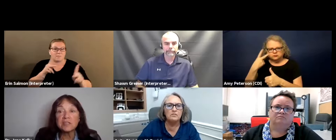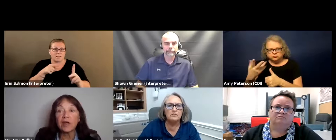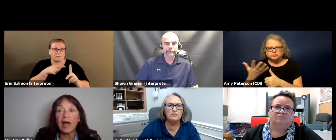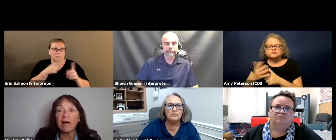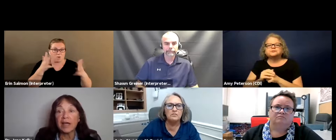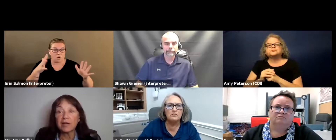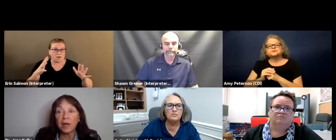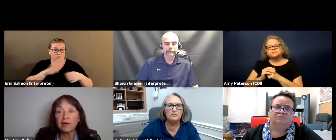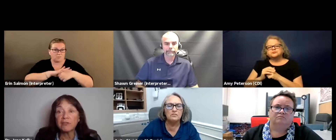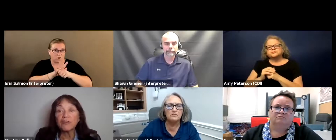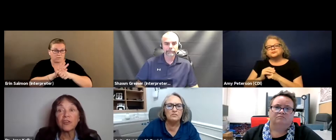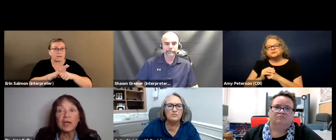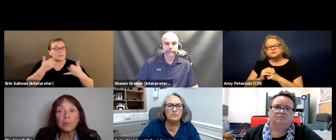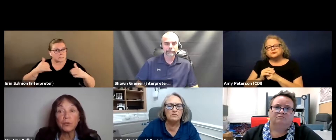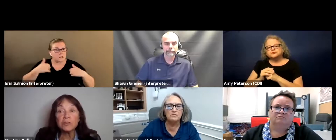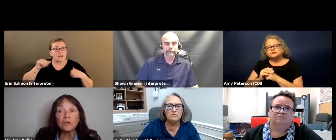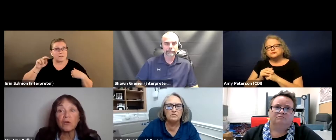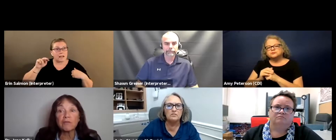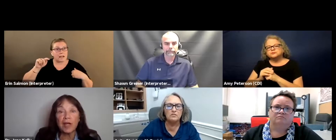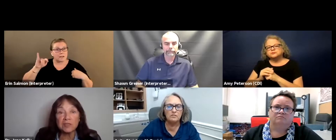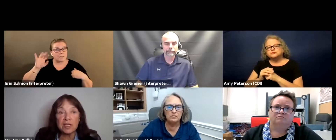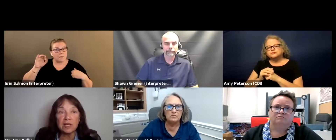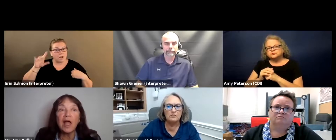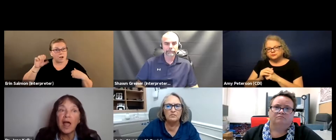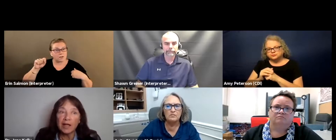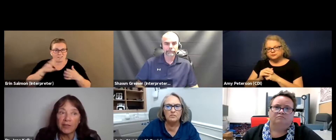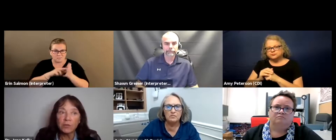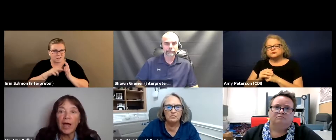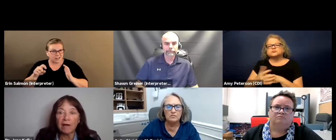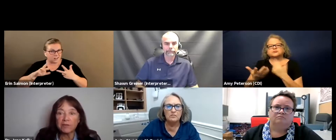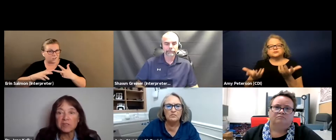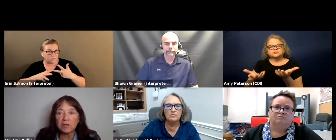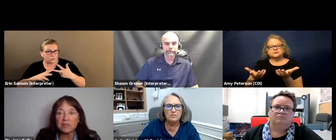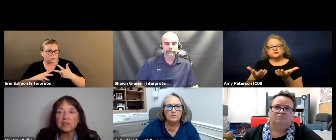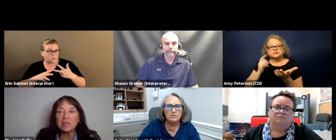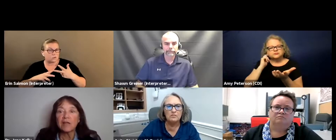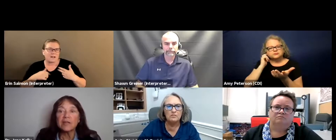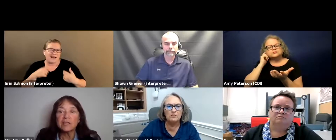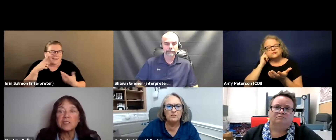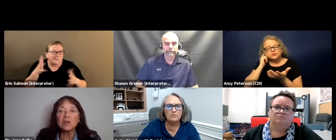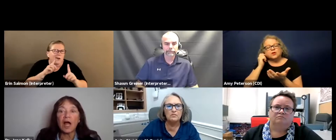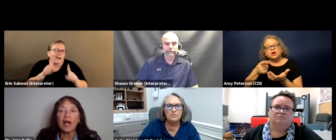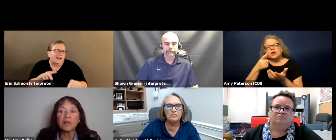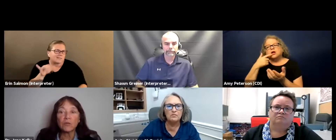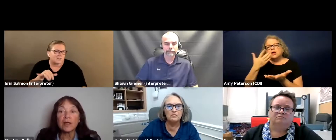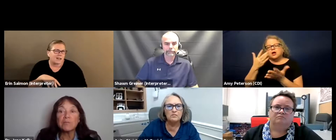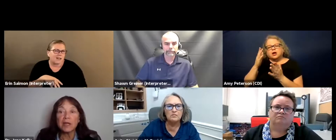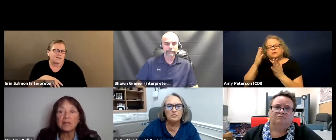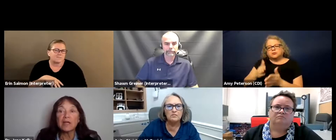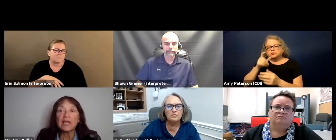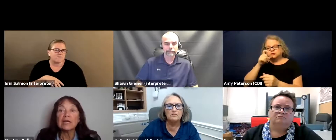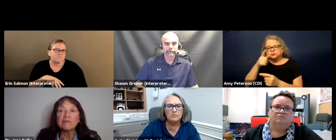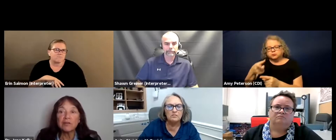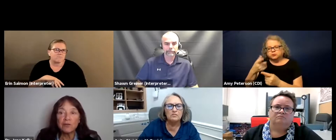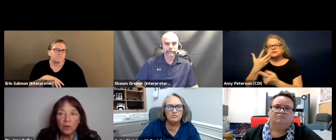and still have antibodies, should they get a booster or a vaccine? And I think we have discussed this, that it is still highly